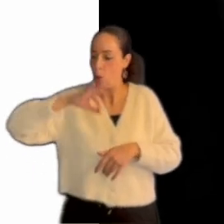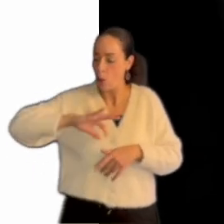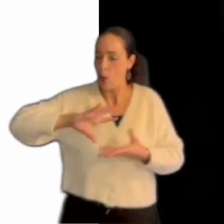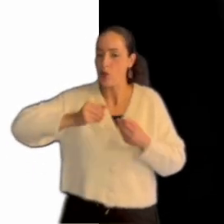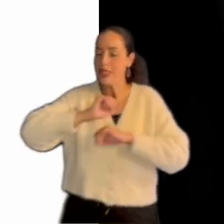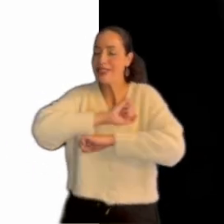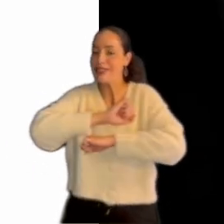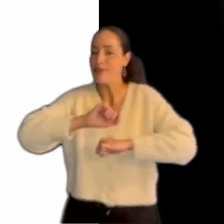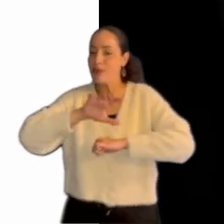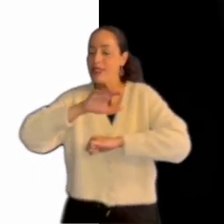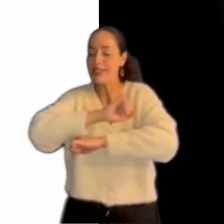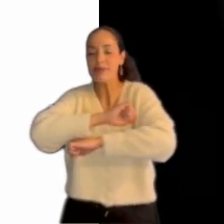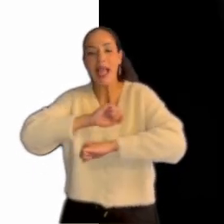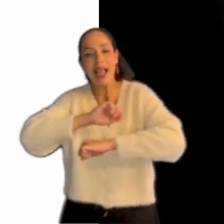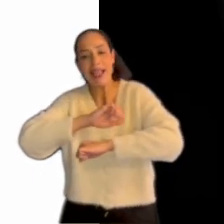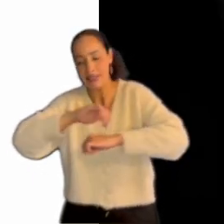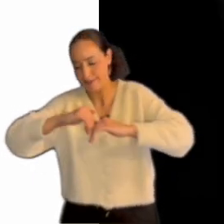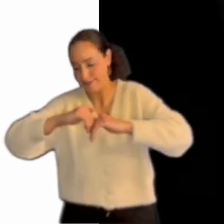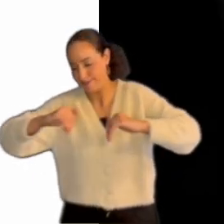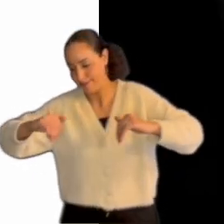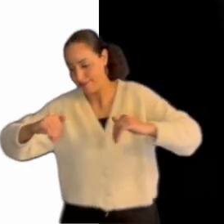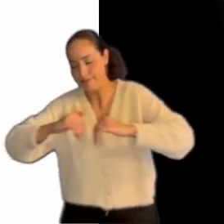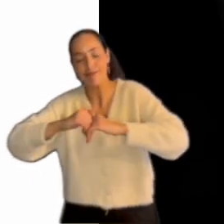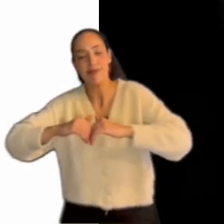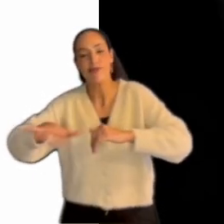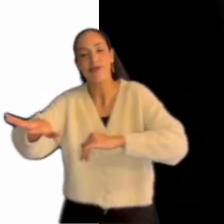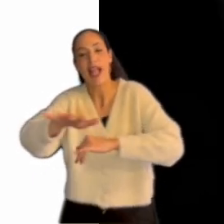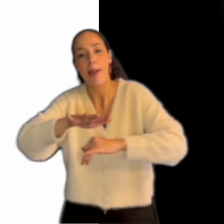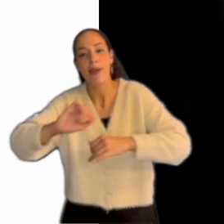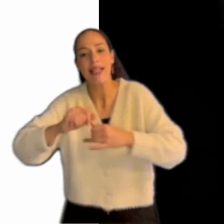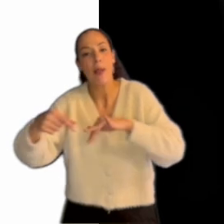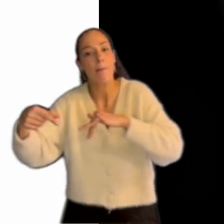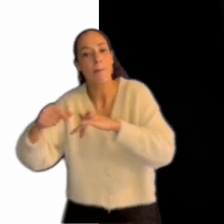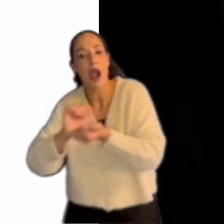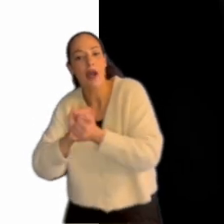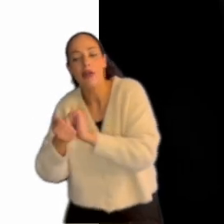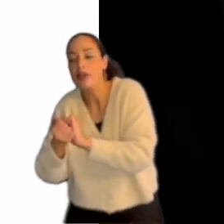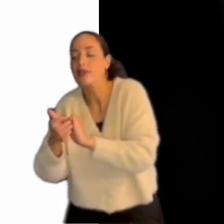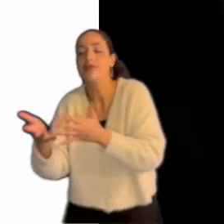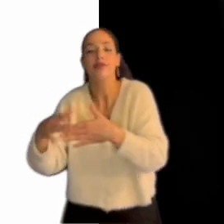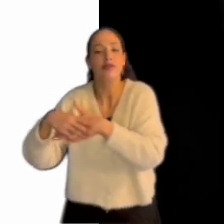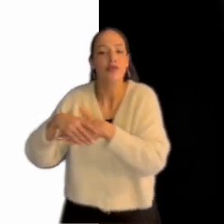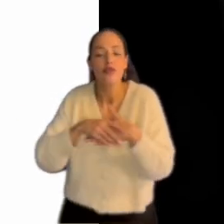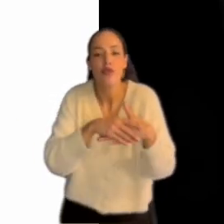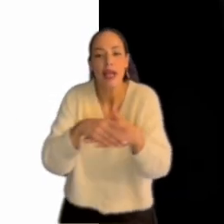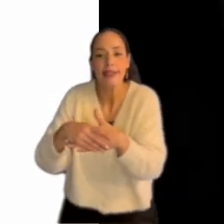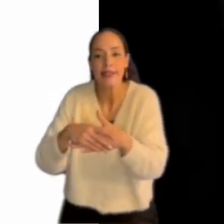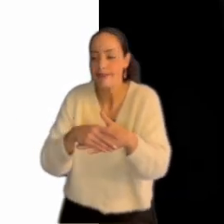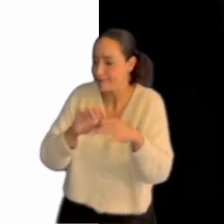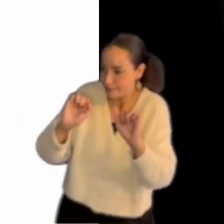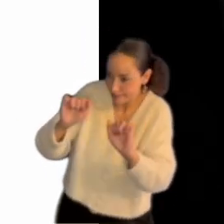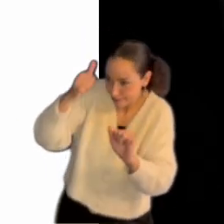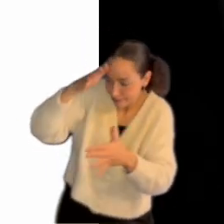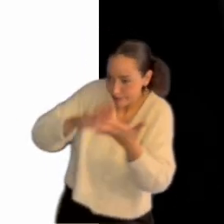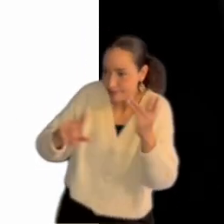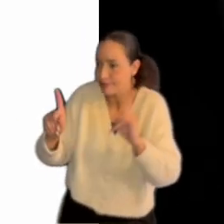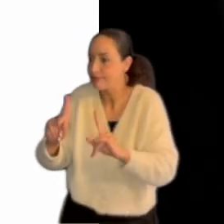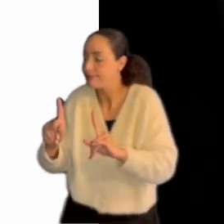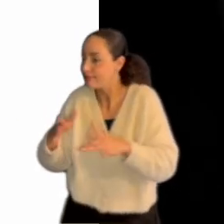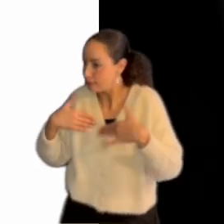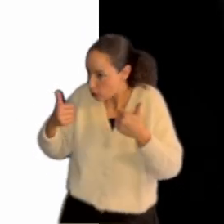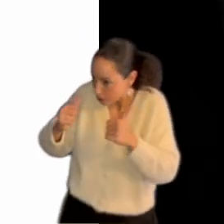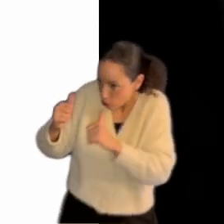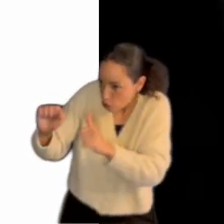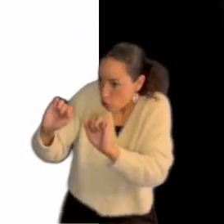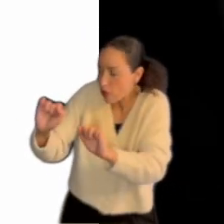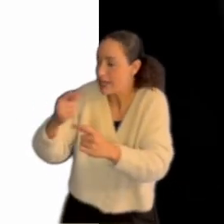access information and guidance to strengthen their capacity to extend support to their loved one. Successful examples of this have so far emerged from practitioners working